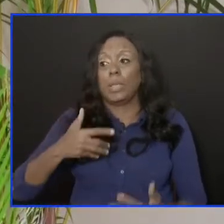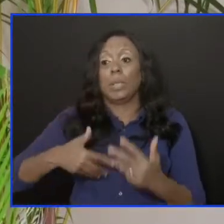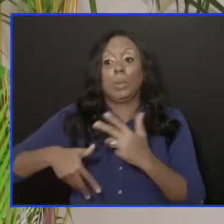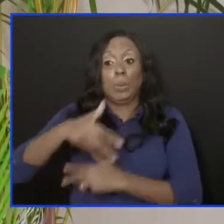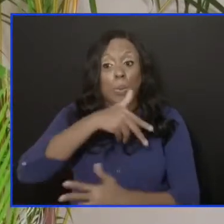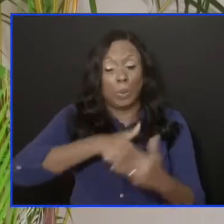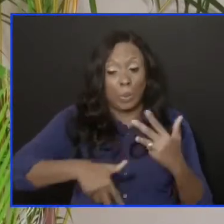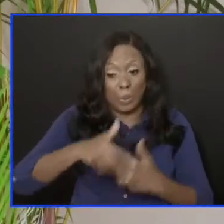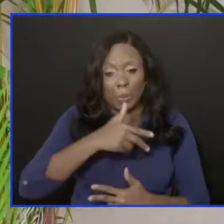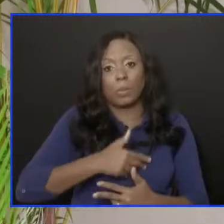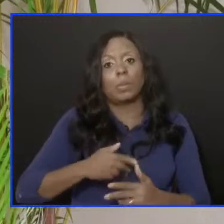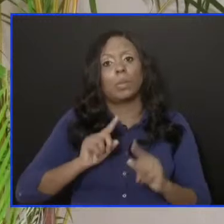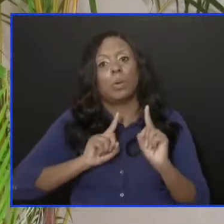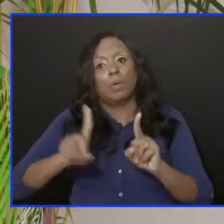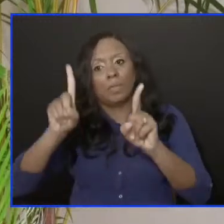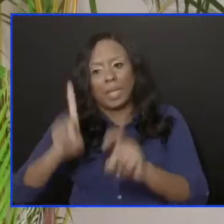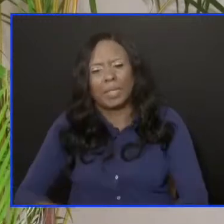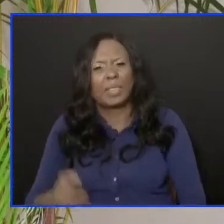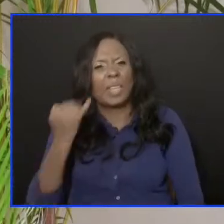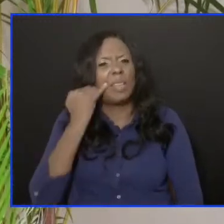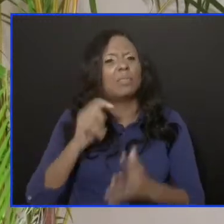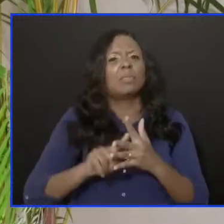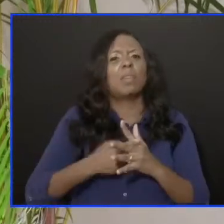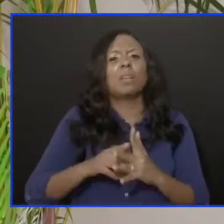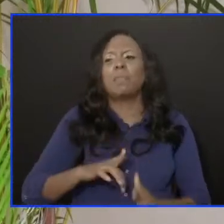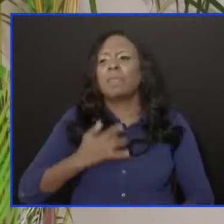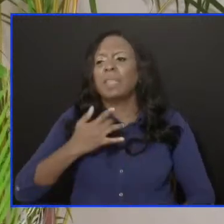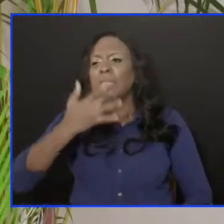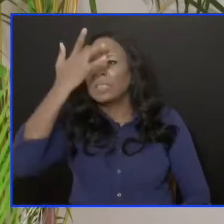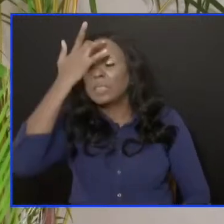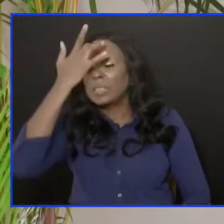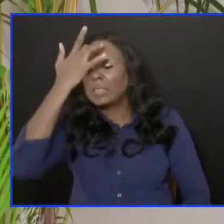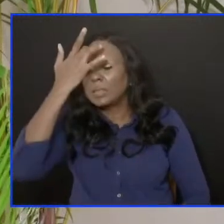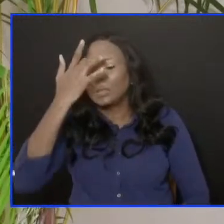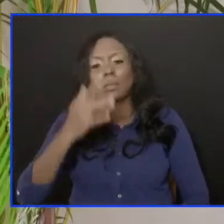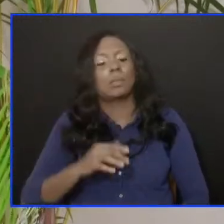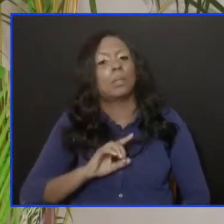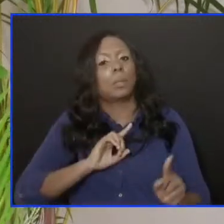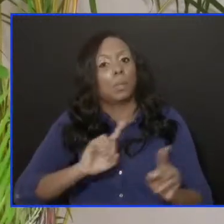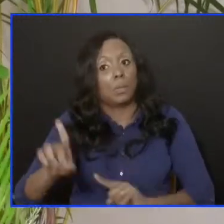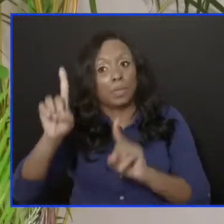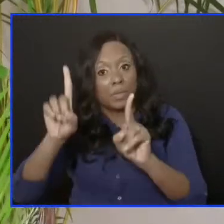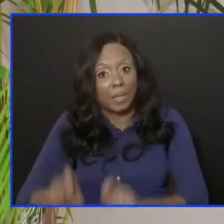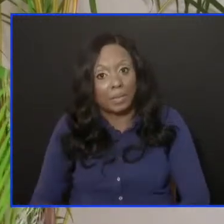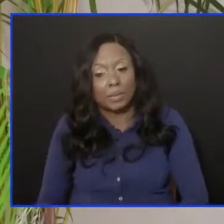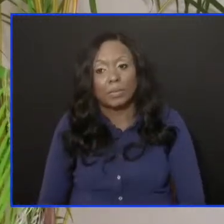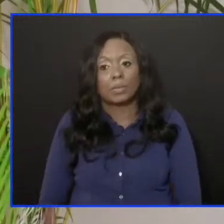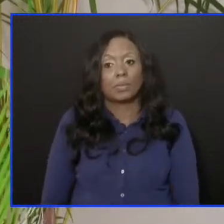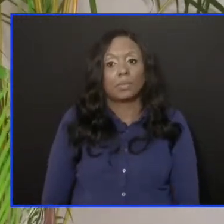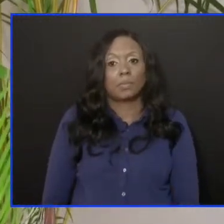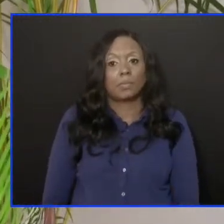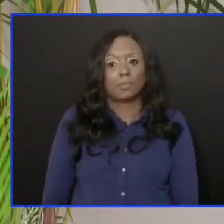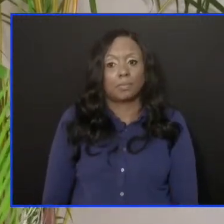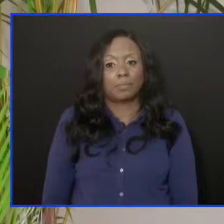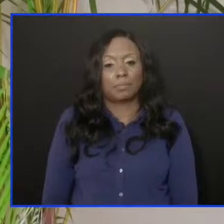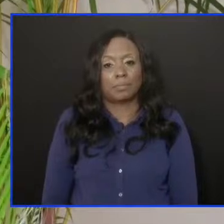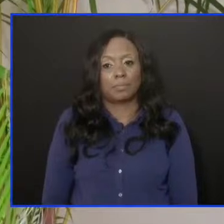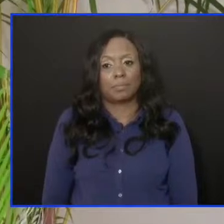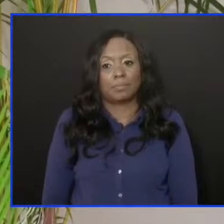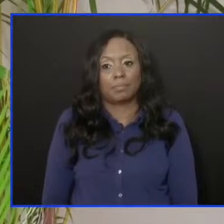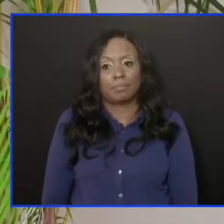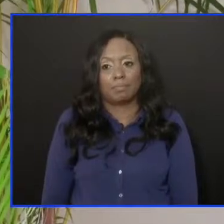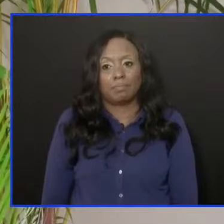know, get tested. If you start to feel ill, even if it's slight, get tested. And for those who